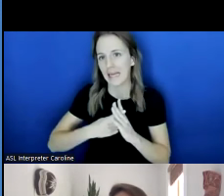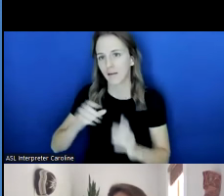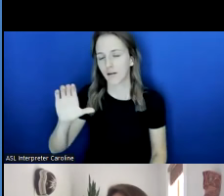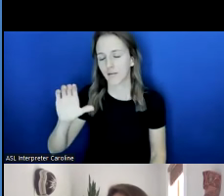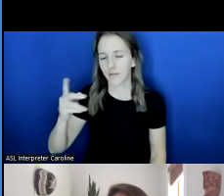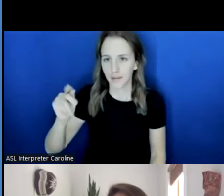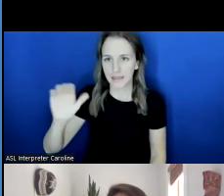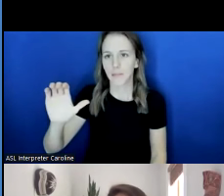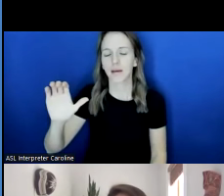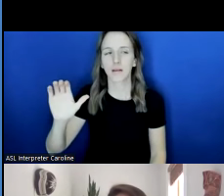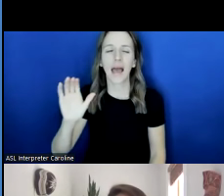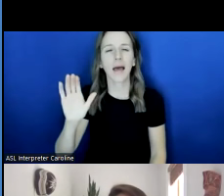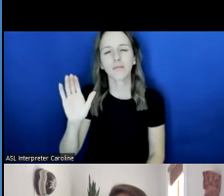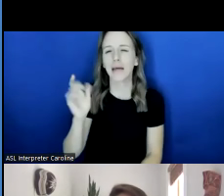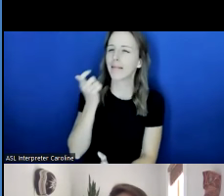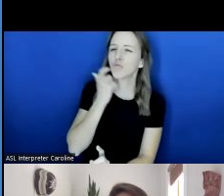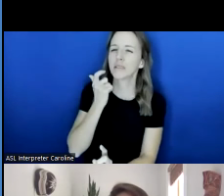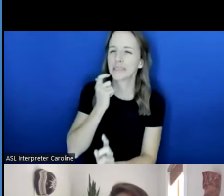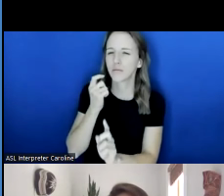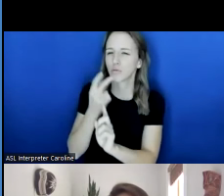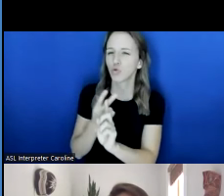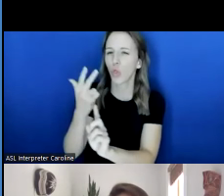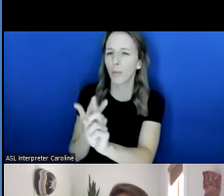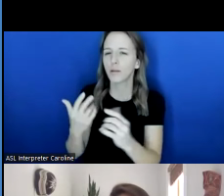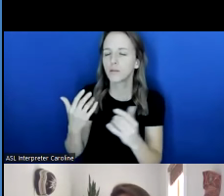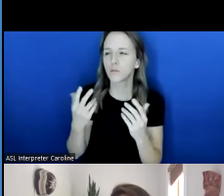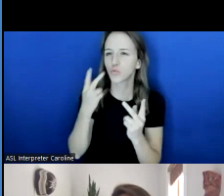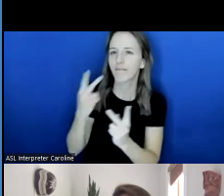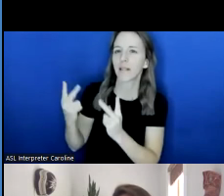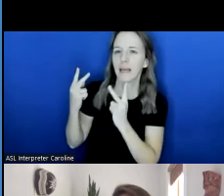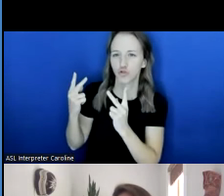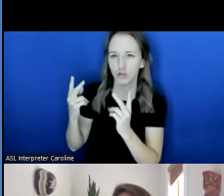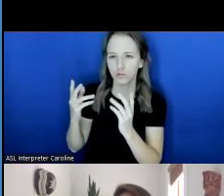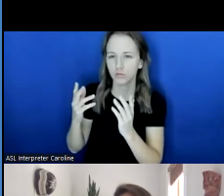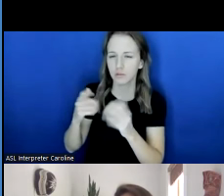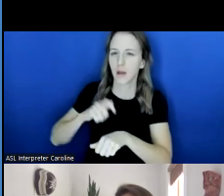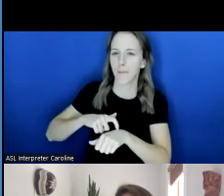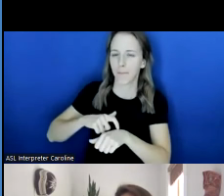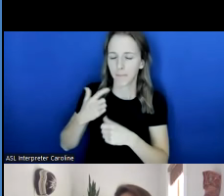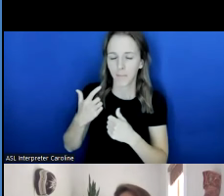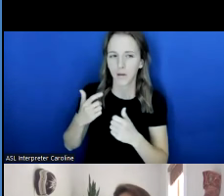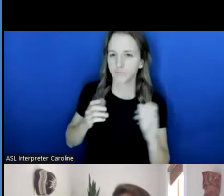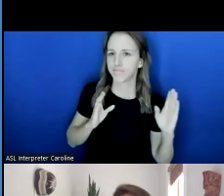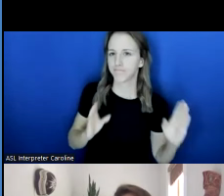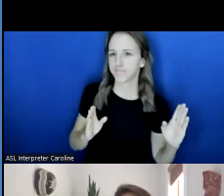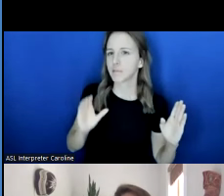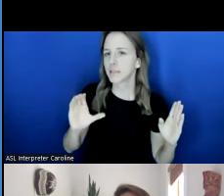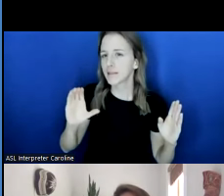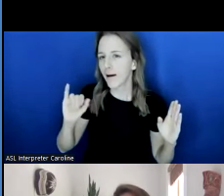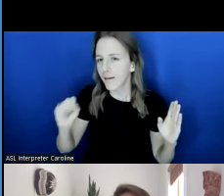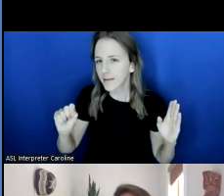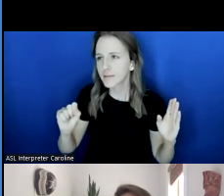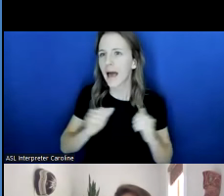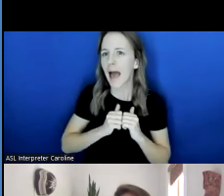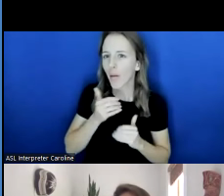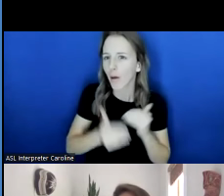been at least in the last few months, in a kind of reflection period, looking back on what we did with CCIS, how we did it, what we did